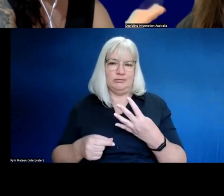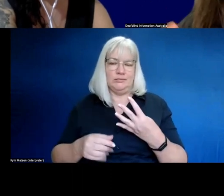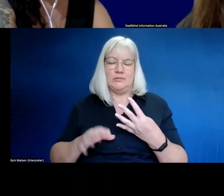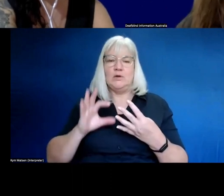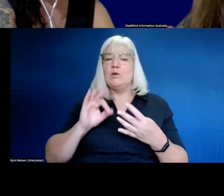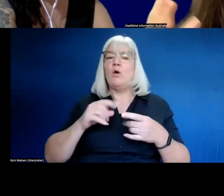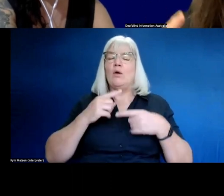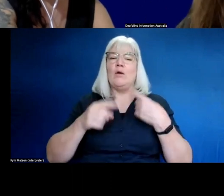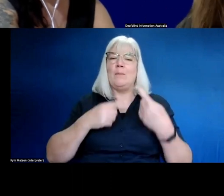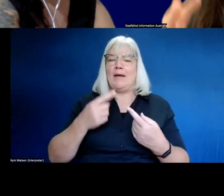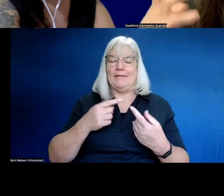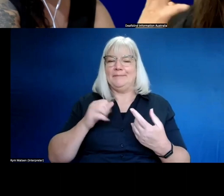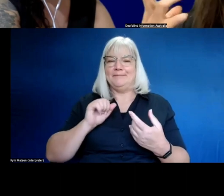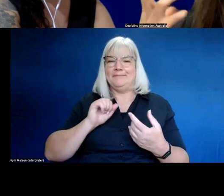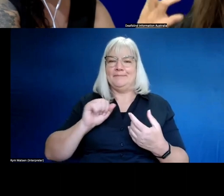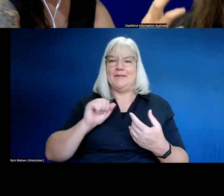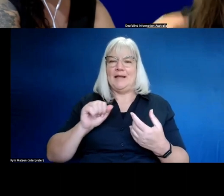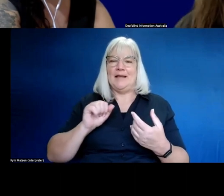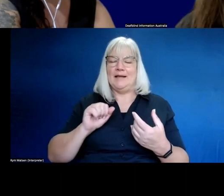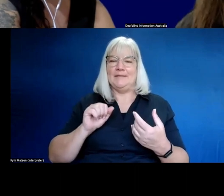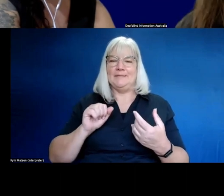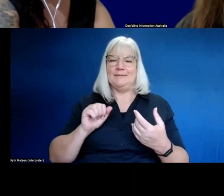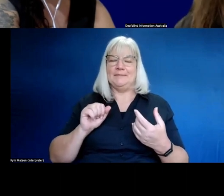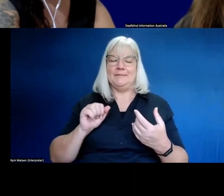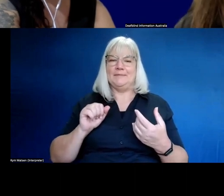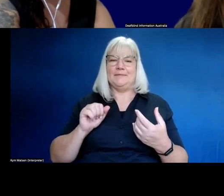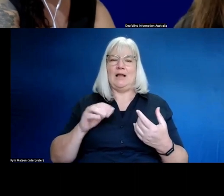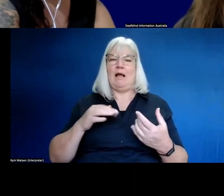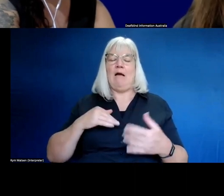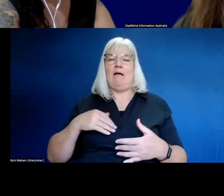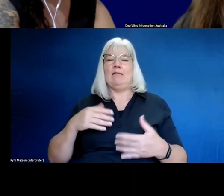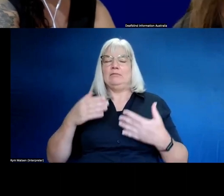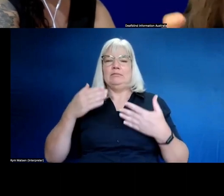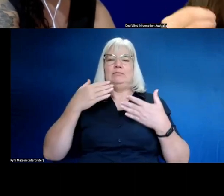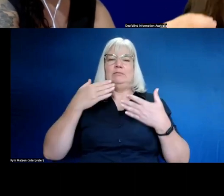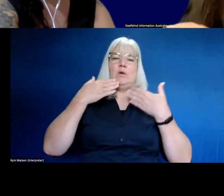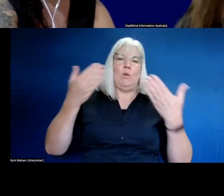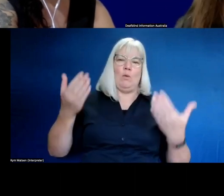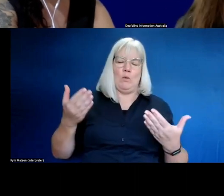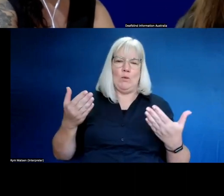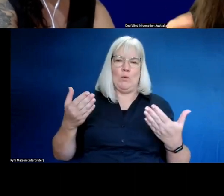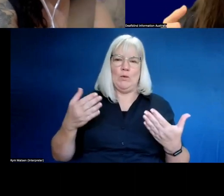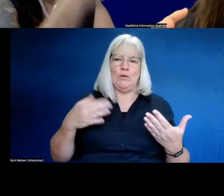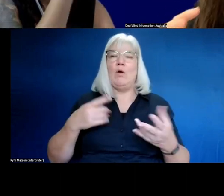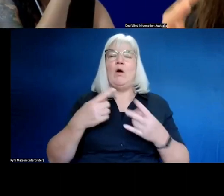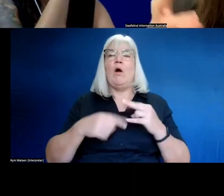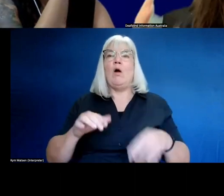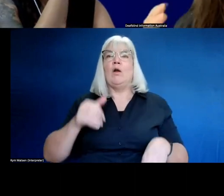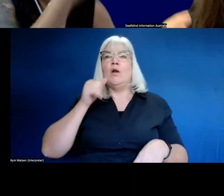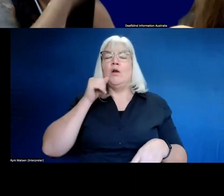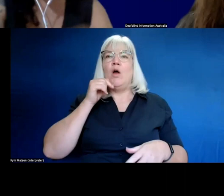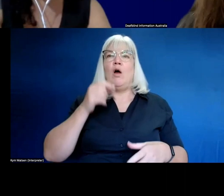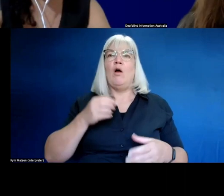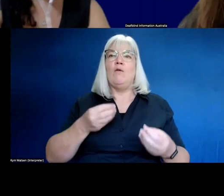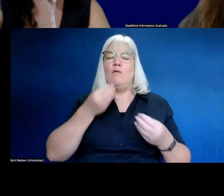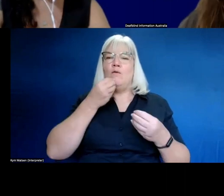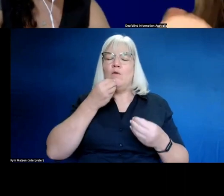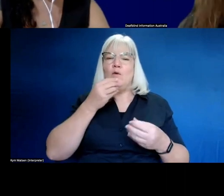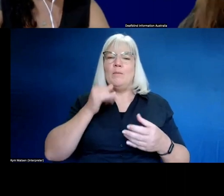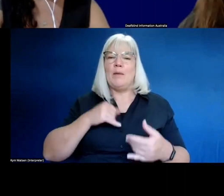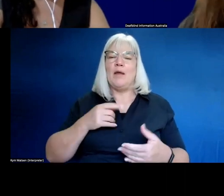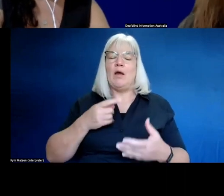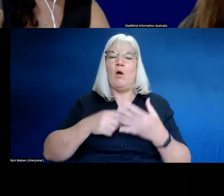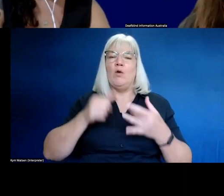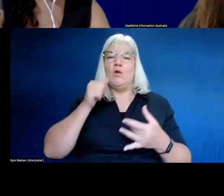sensory, like, you know, I only notice that there's food in my mouth when there's a load of food in my mouth.